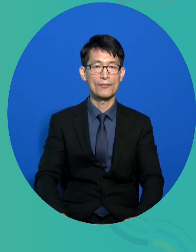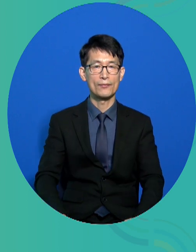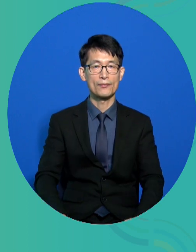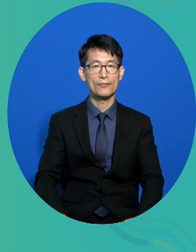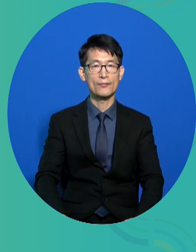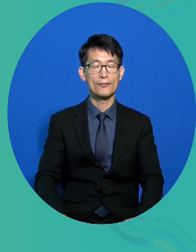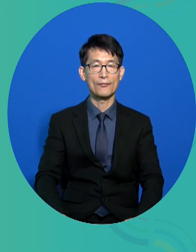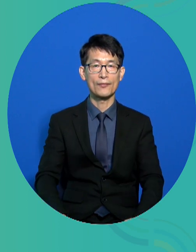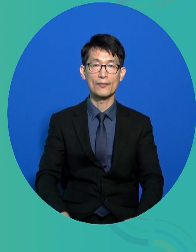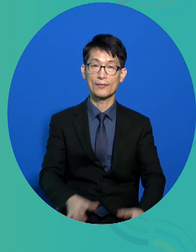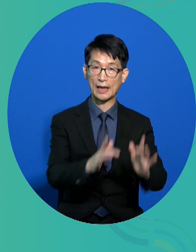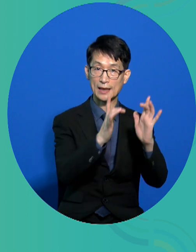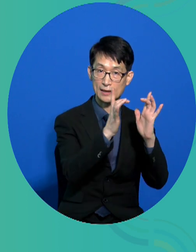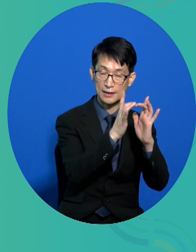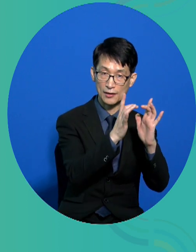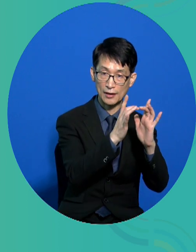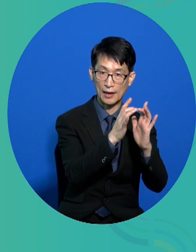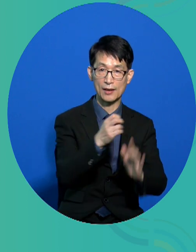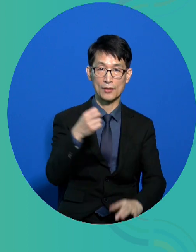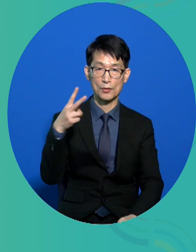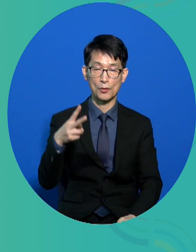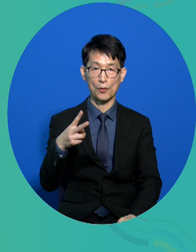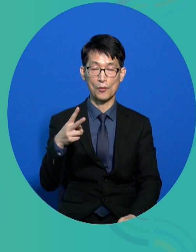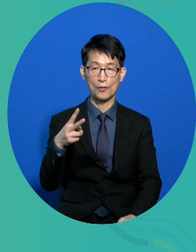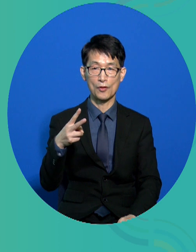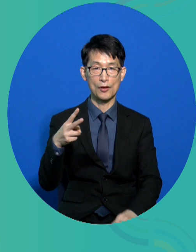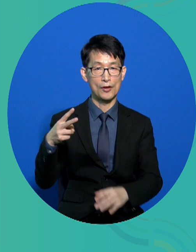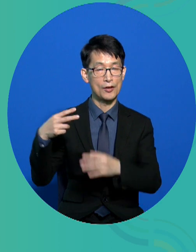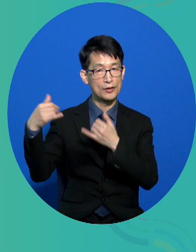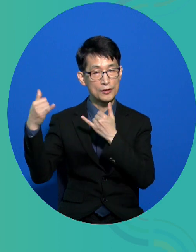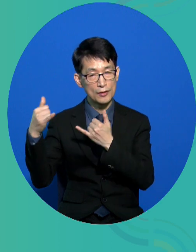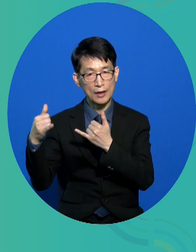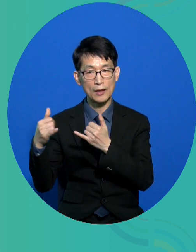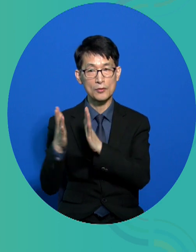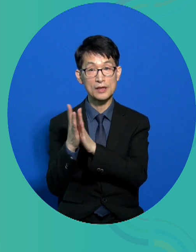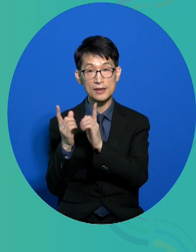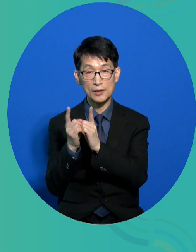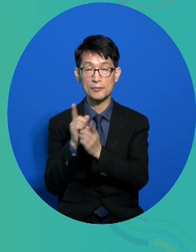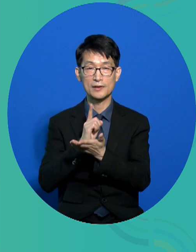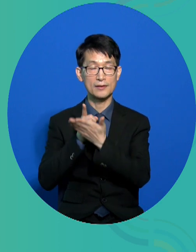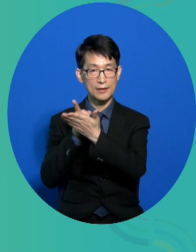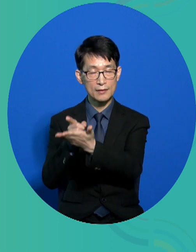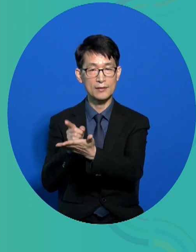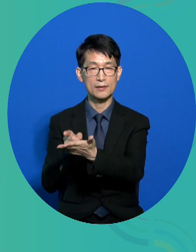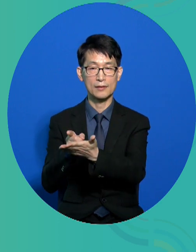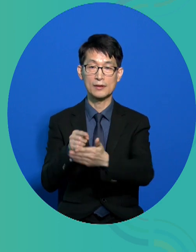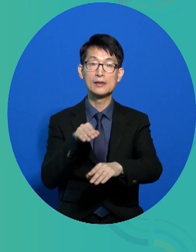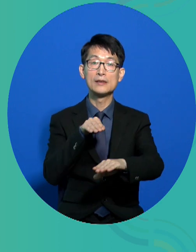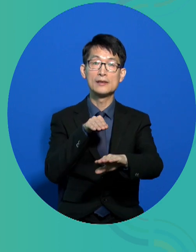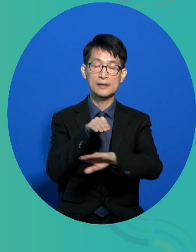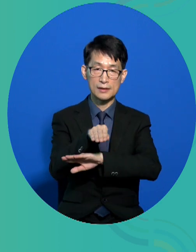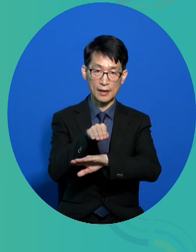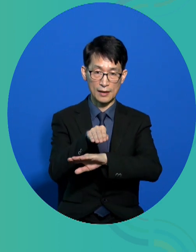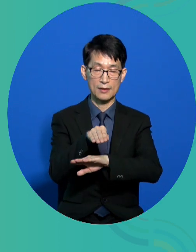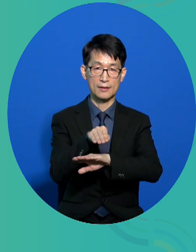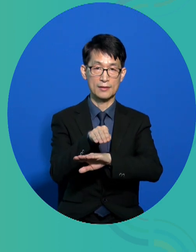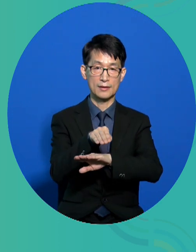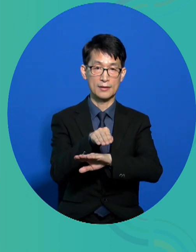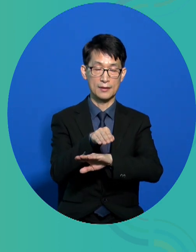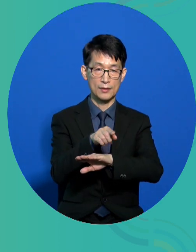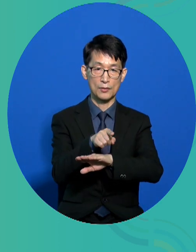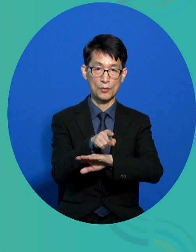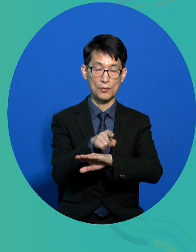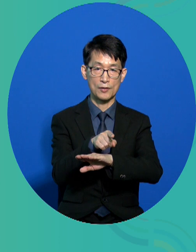service as our contribution to try to solve this problem. Online,